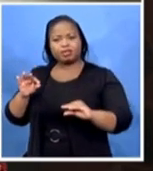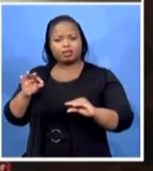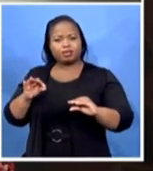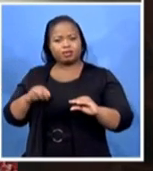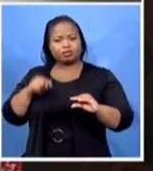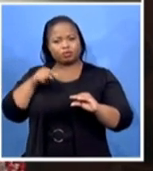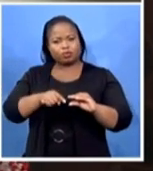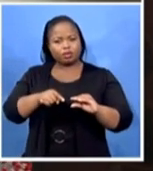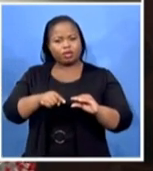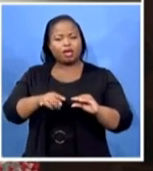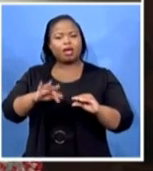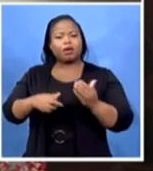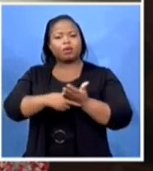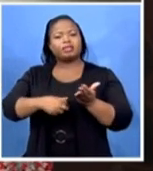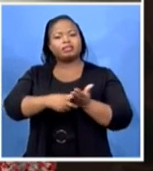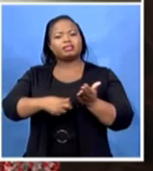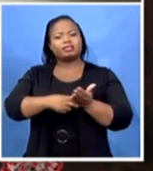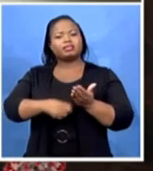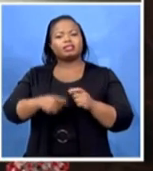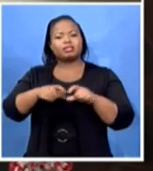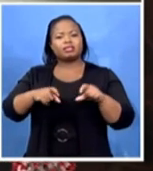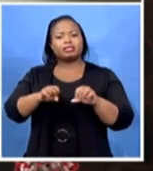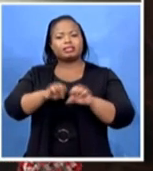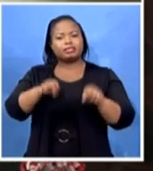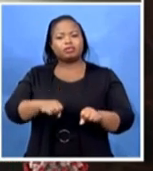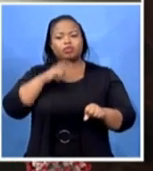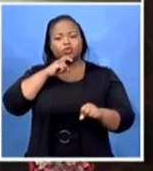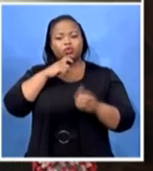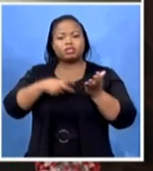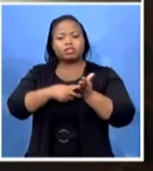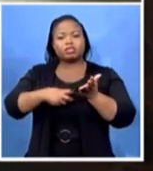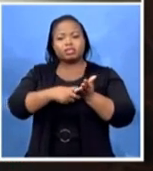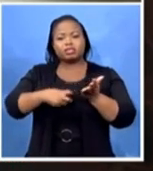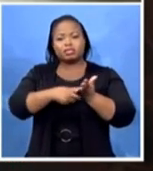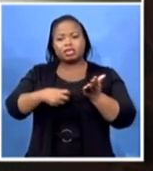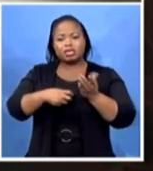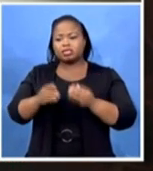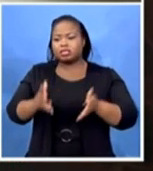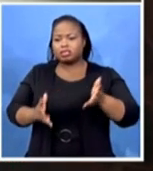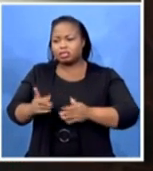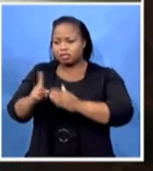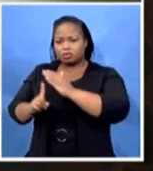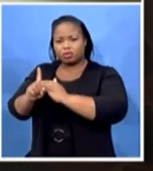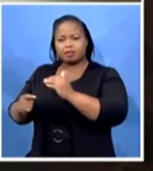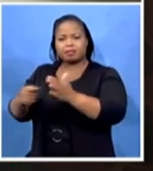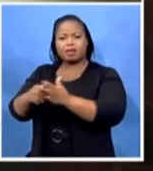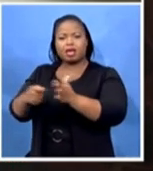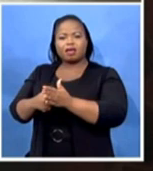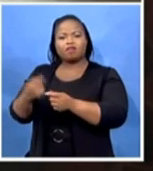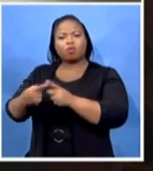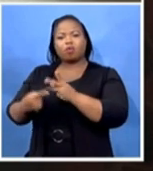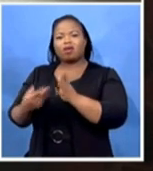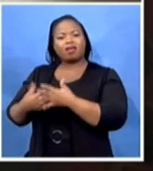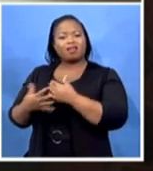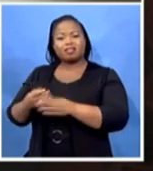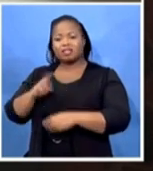and then you use the coupon to go and buy your nearest supplier or cooperative. I think the system has improved a